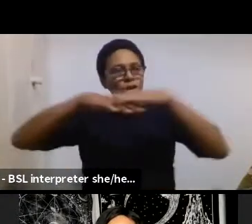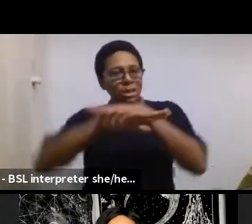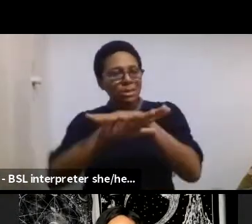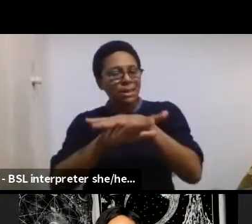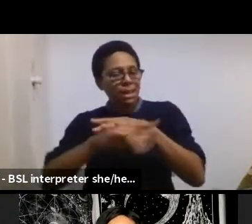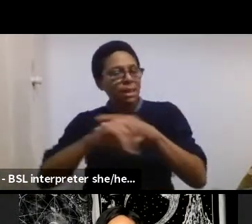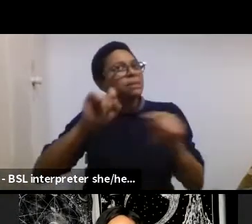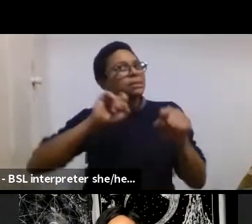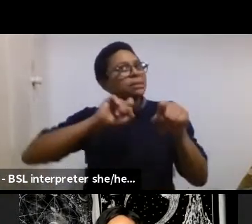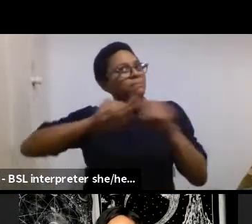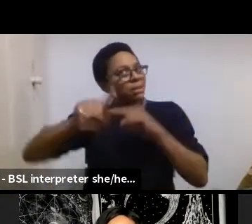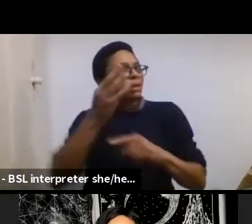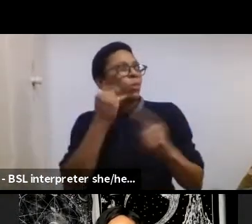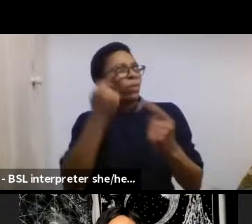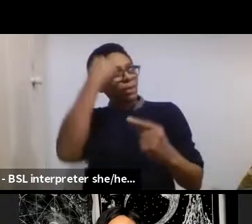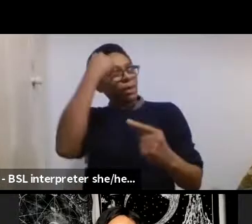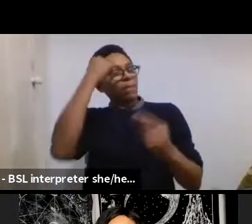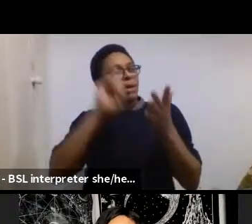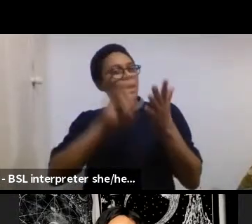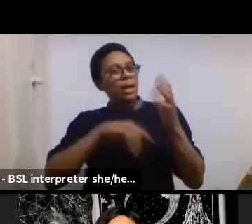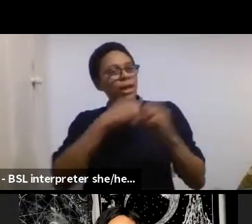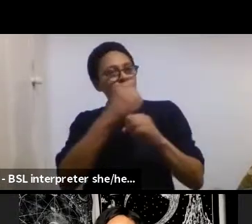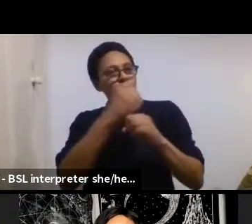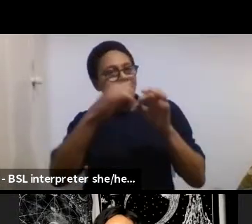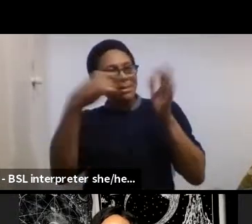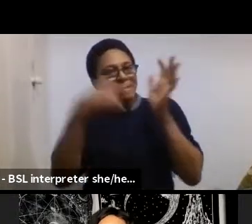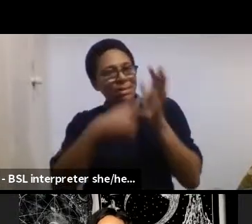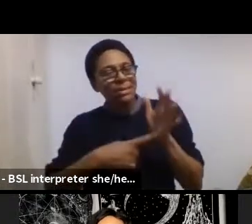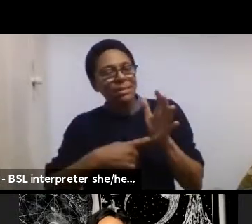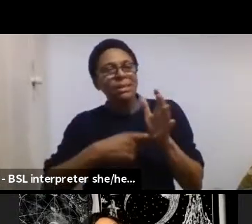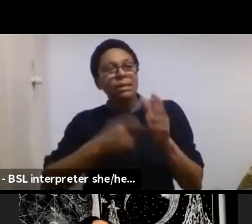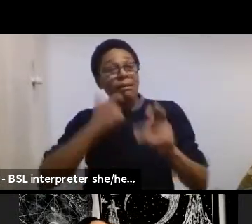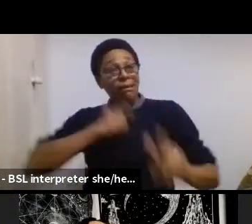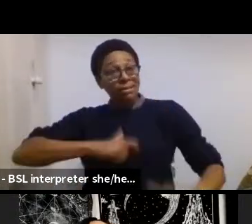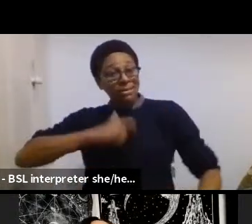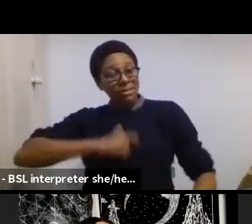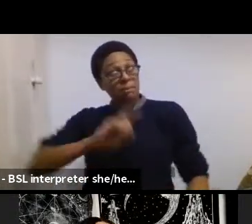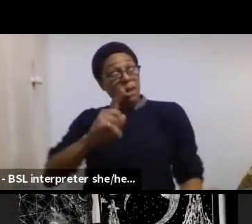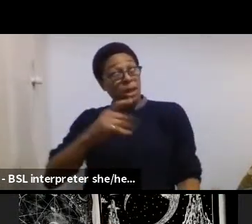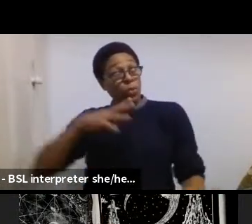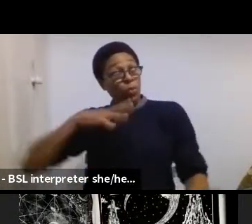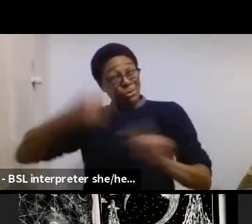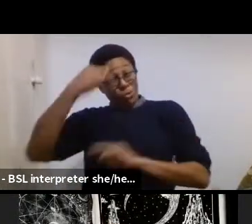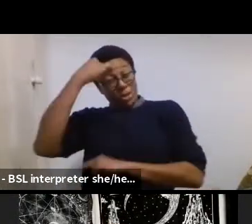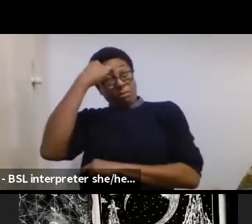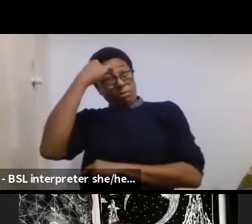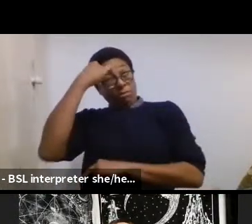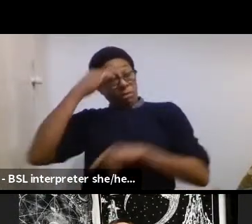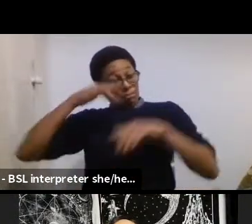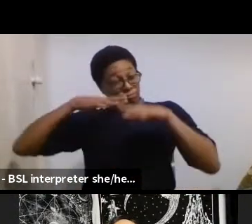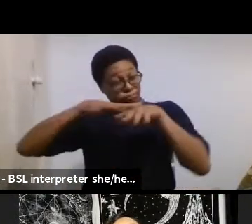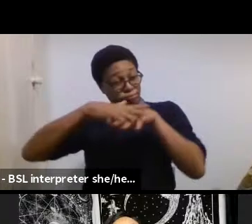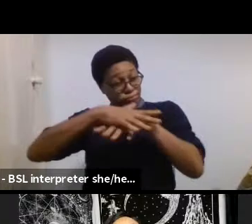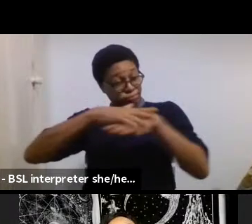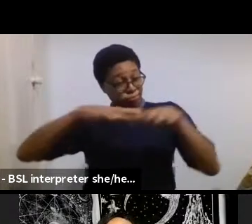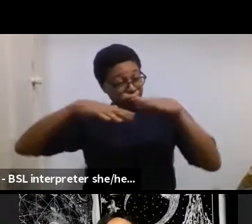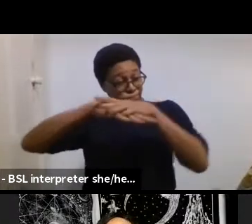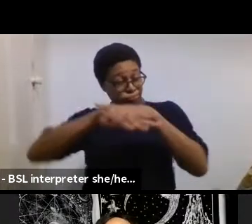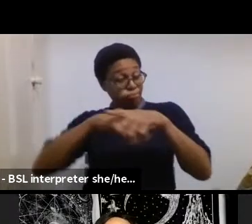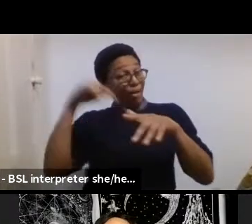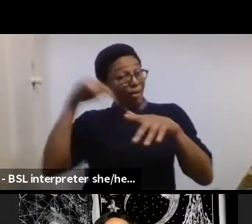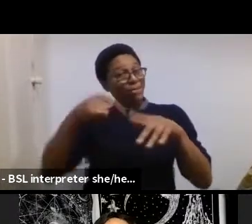plus identities, but broadly we should always be bearing intersectionality in mind when we're talking about people's identities.